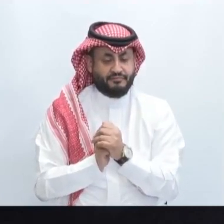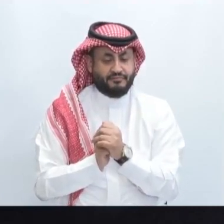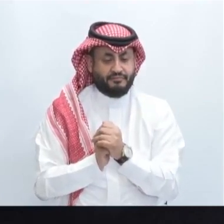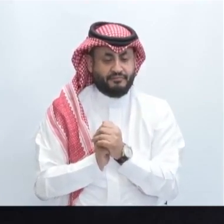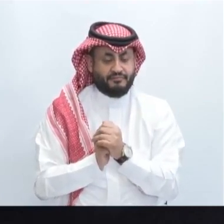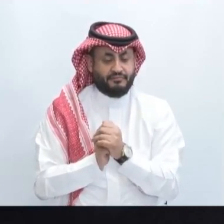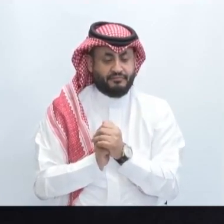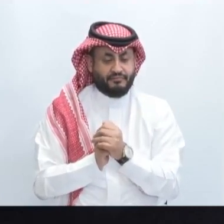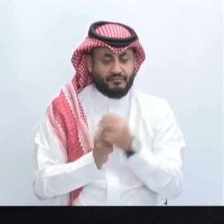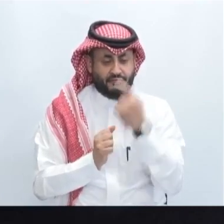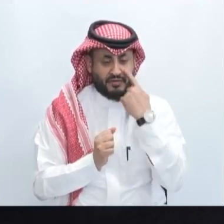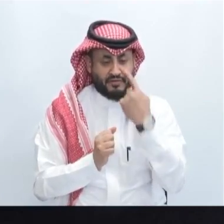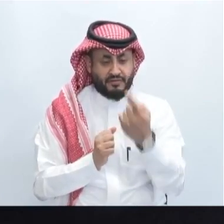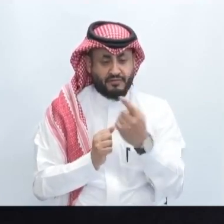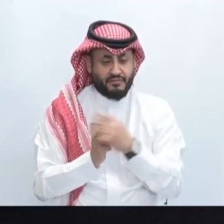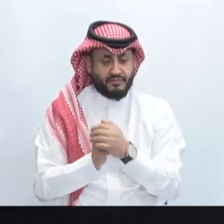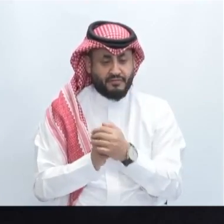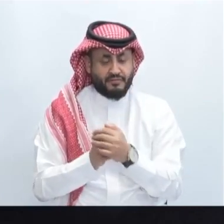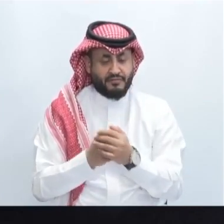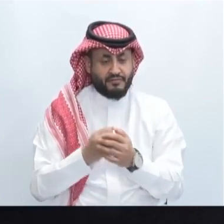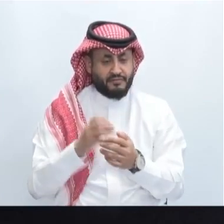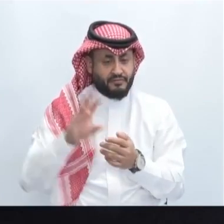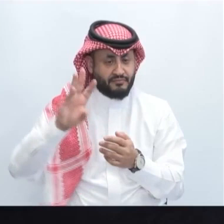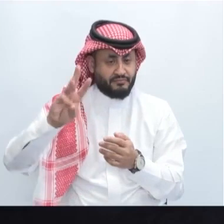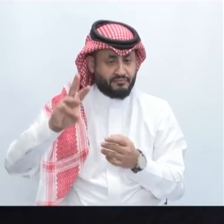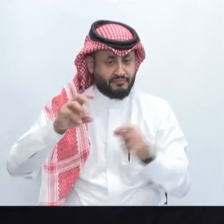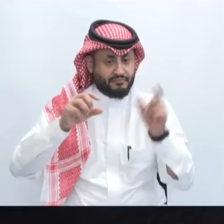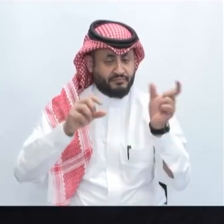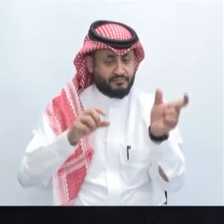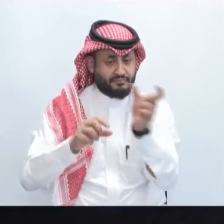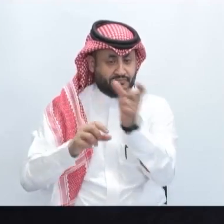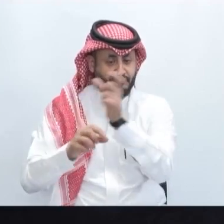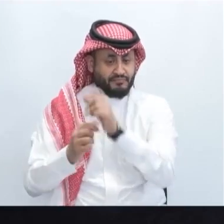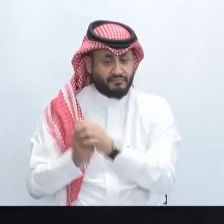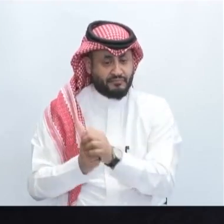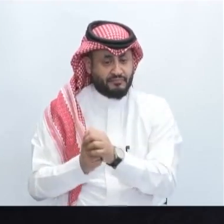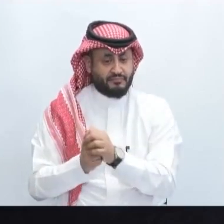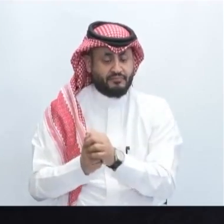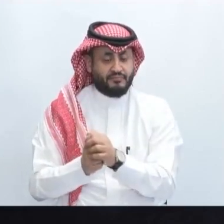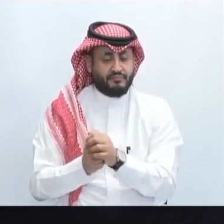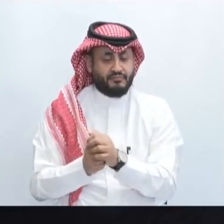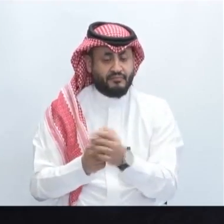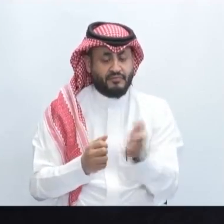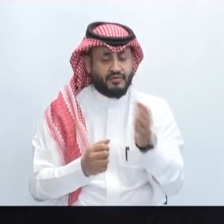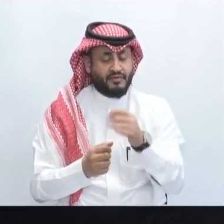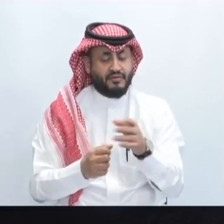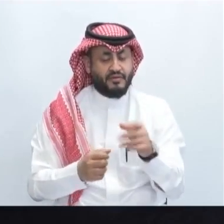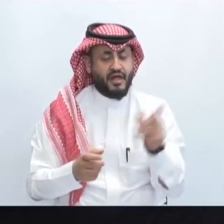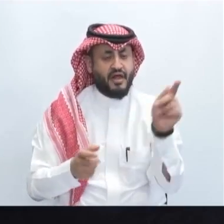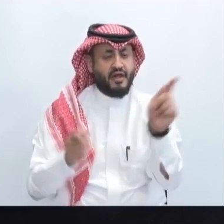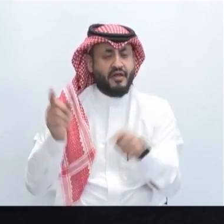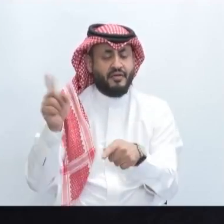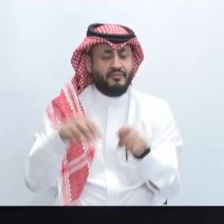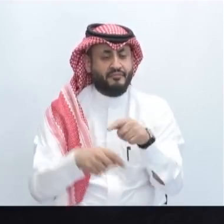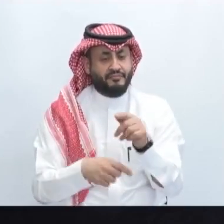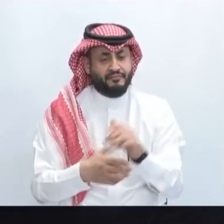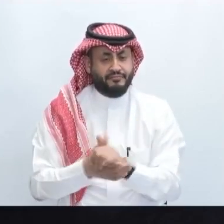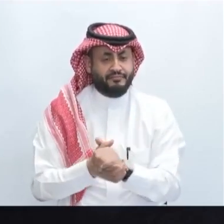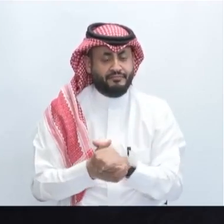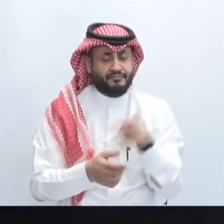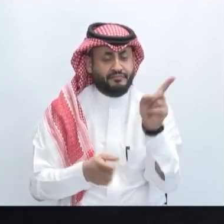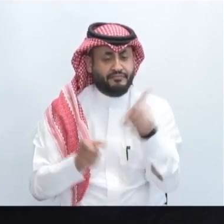can see here we have six different words about six different items. And